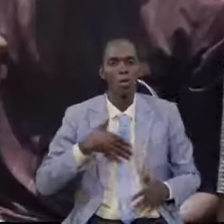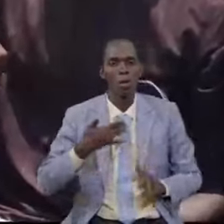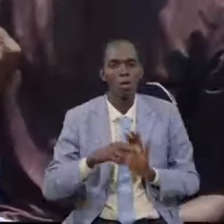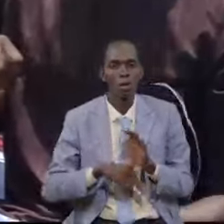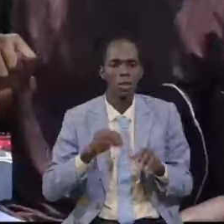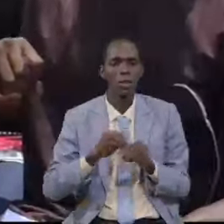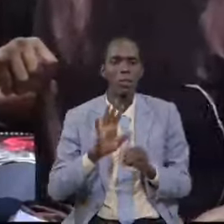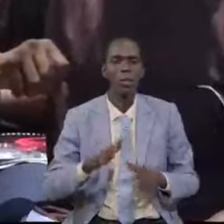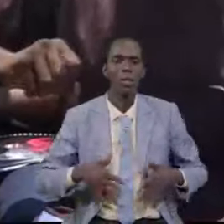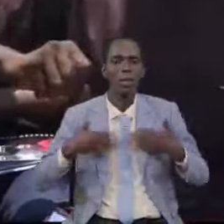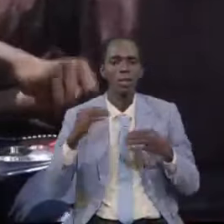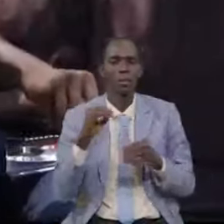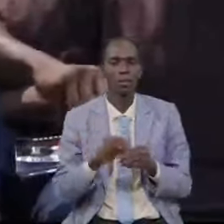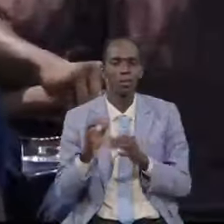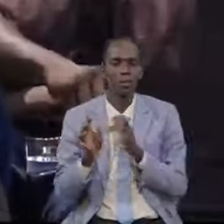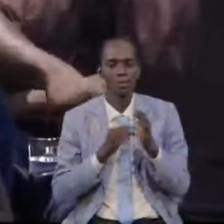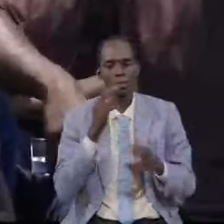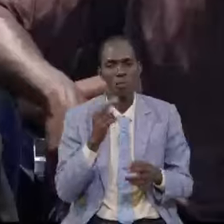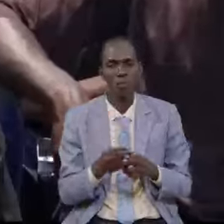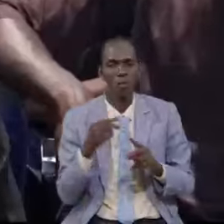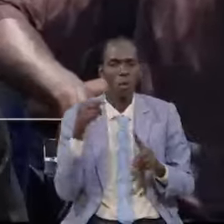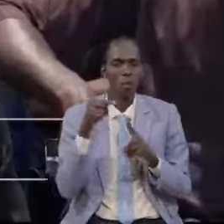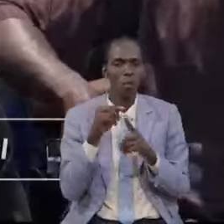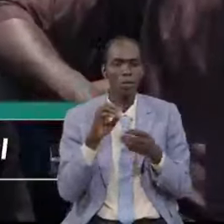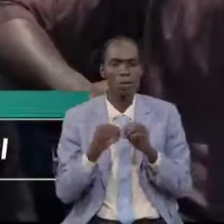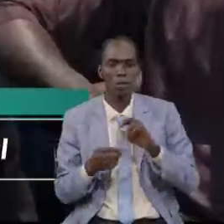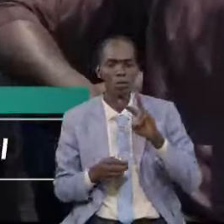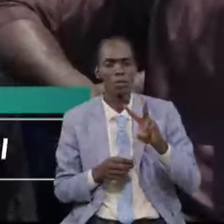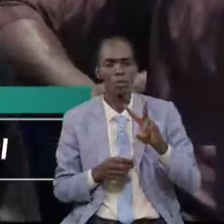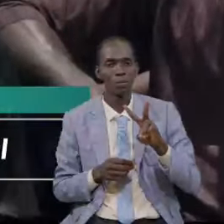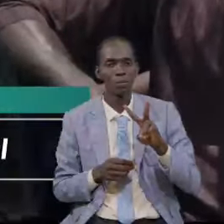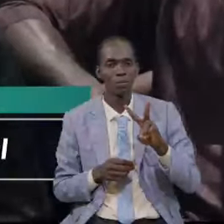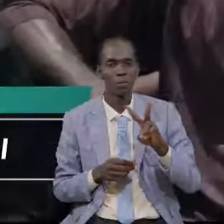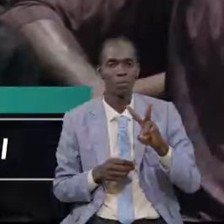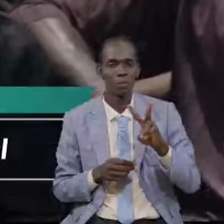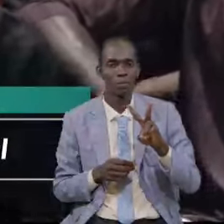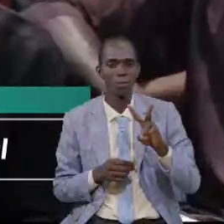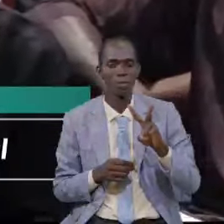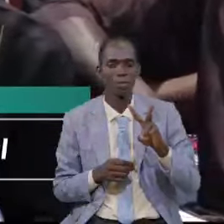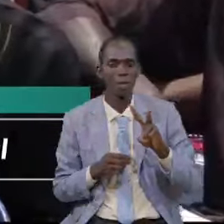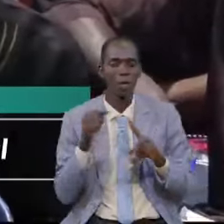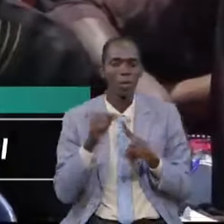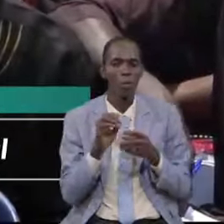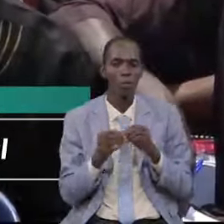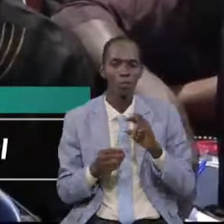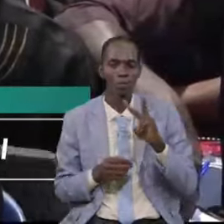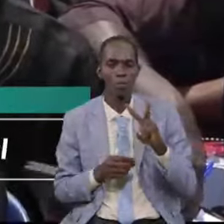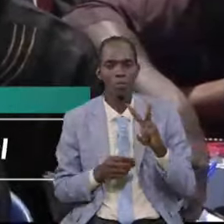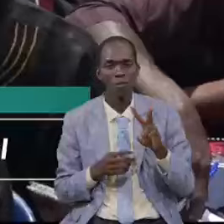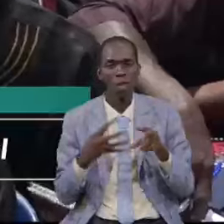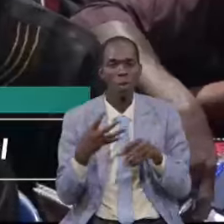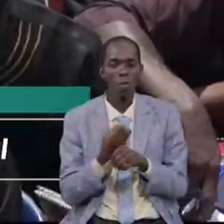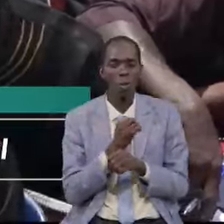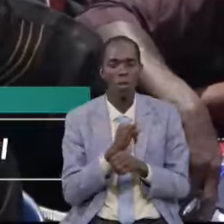I come to number two now. We're looking at winning. You will